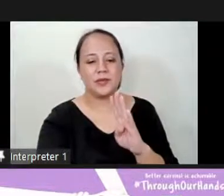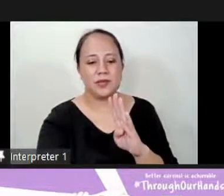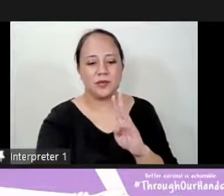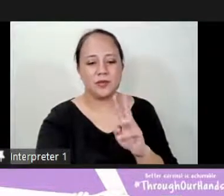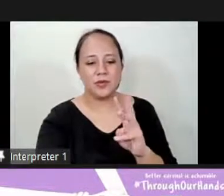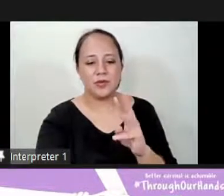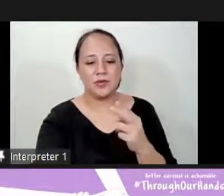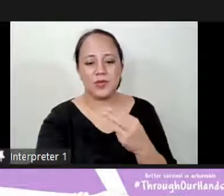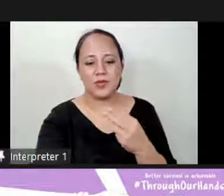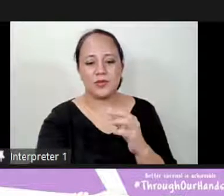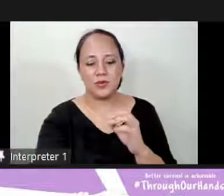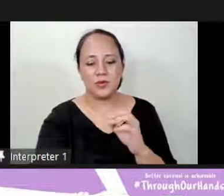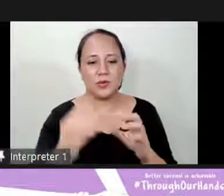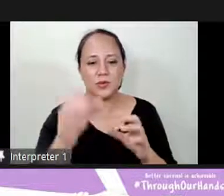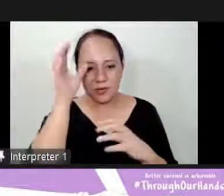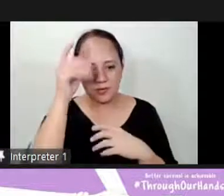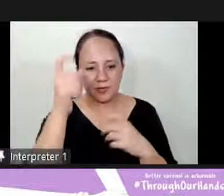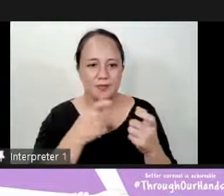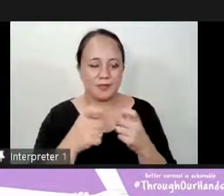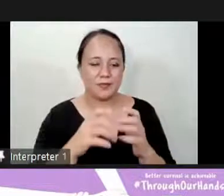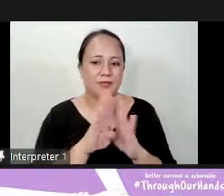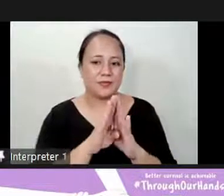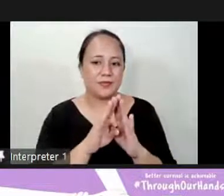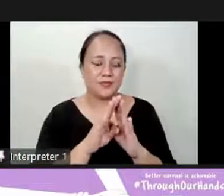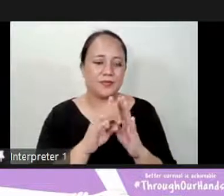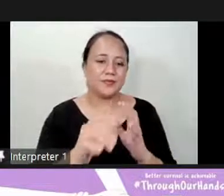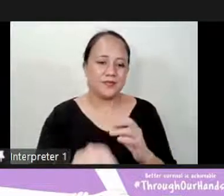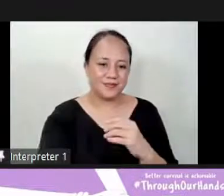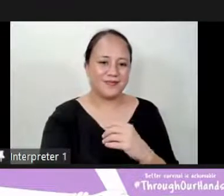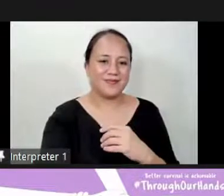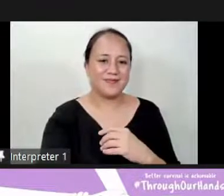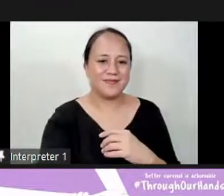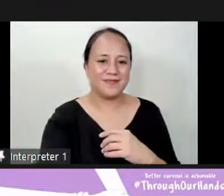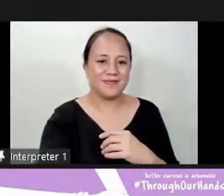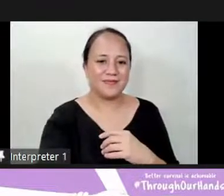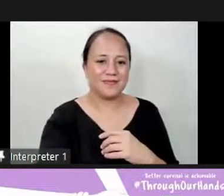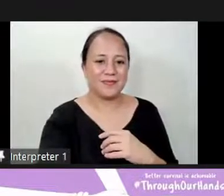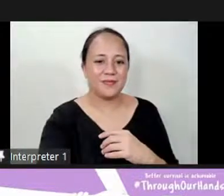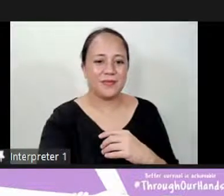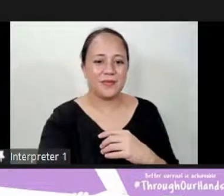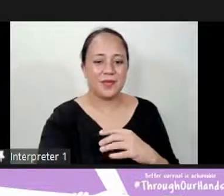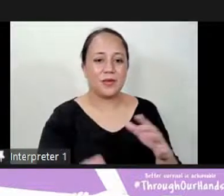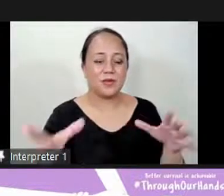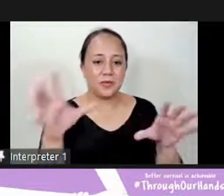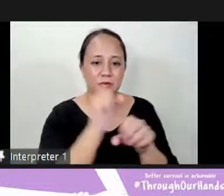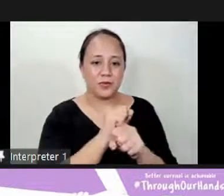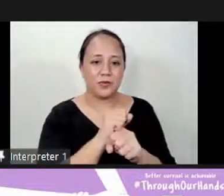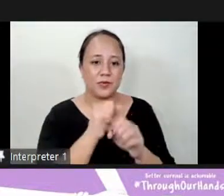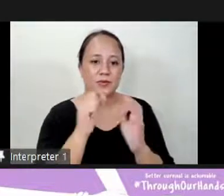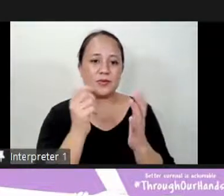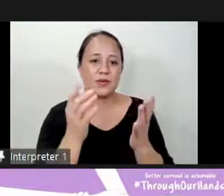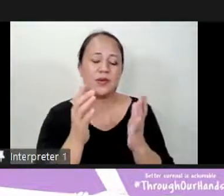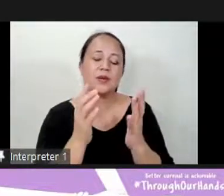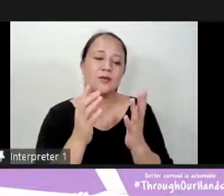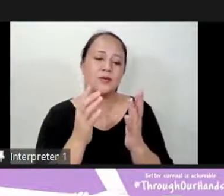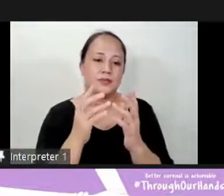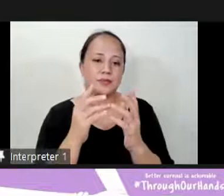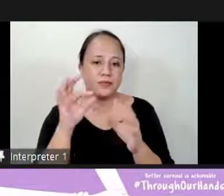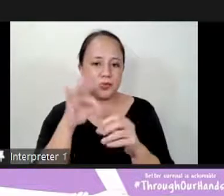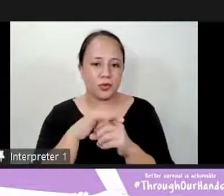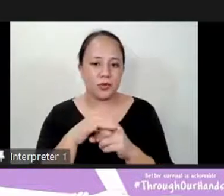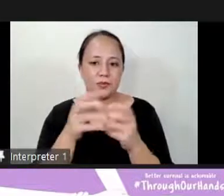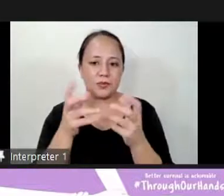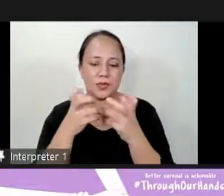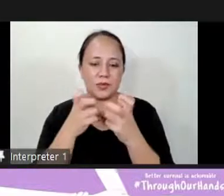DOH-WHO Cancer Control Stakeholders Summit. To formally close our program, let us